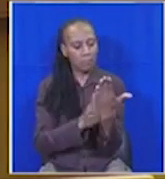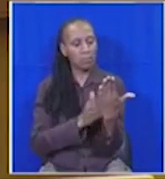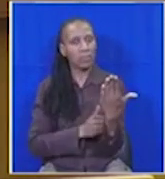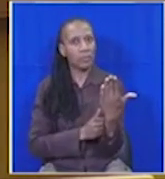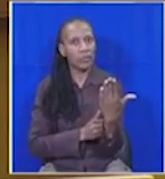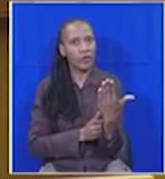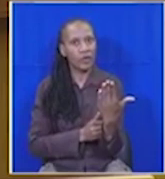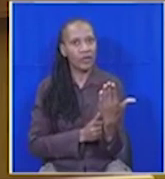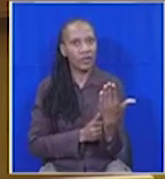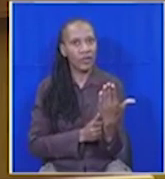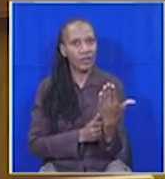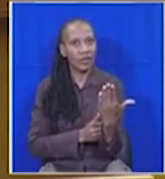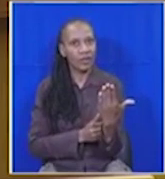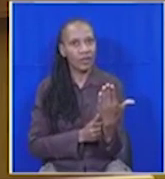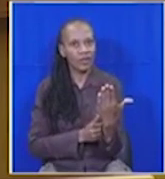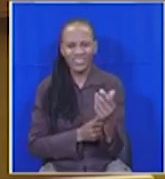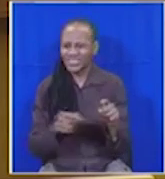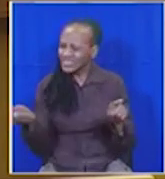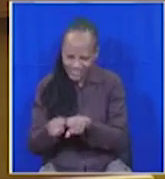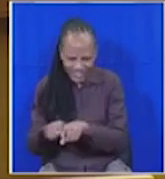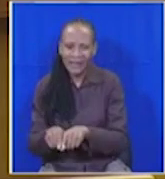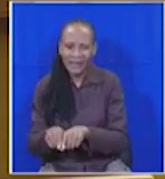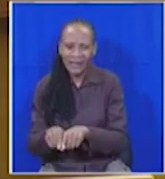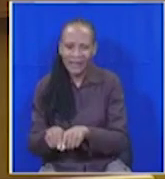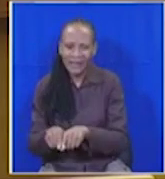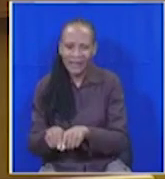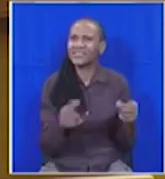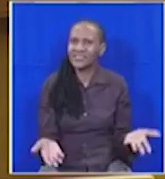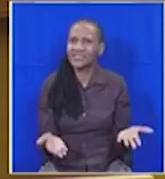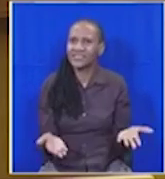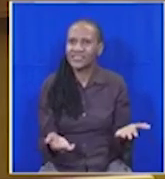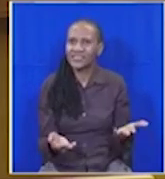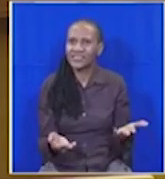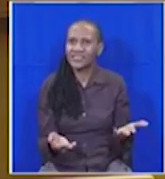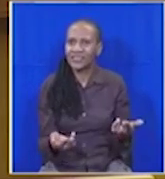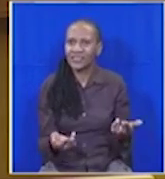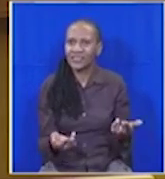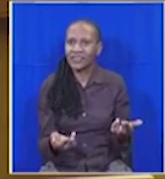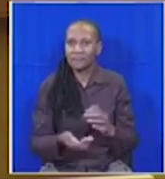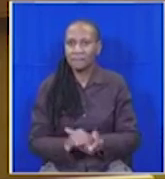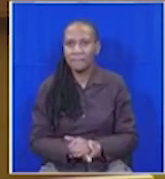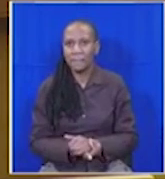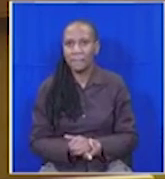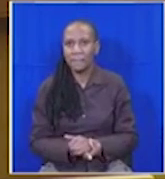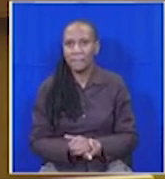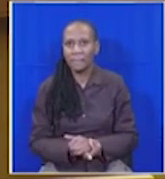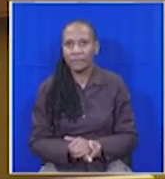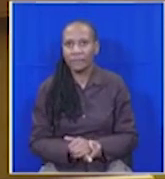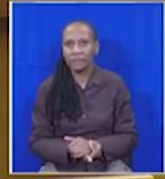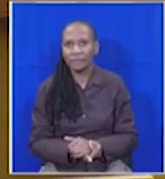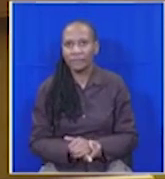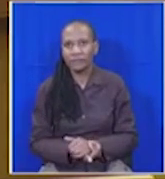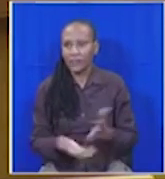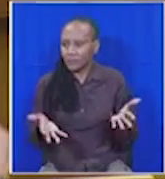be dealt with in sequence. Now, that's exactly what we have in the new version of the sequence of proceedings. Why the